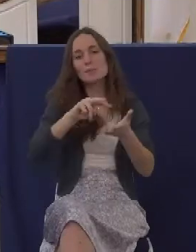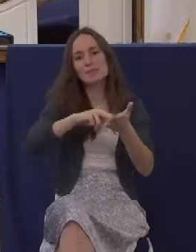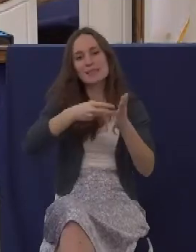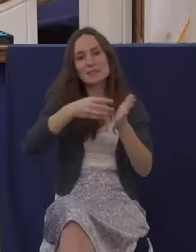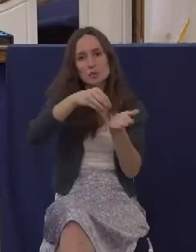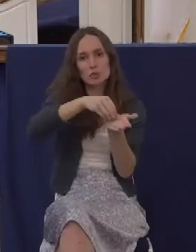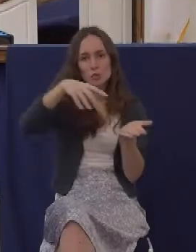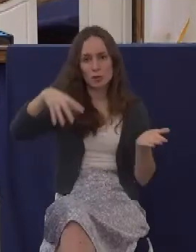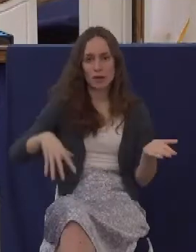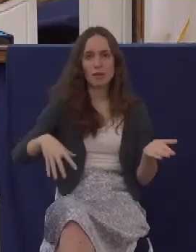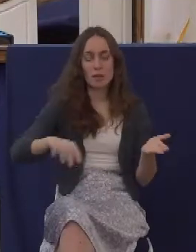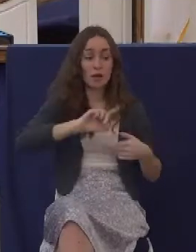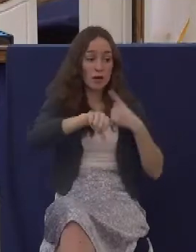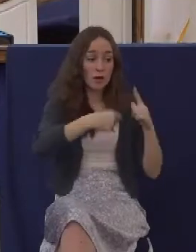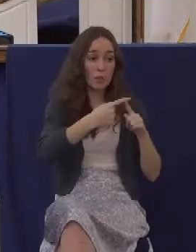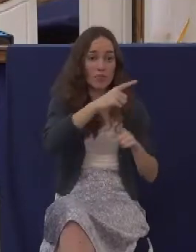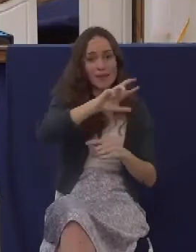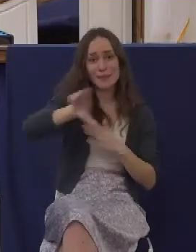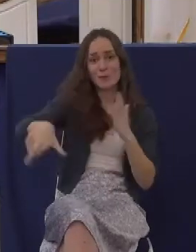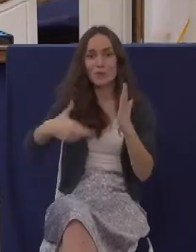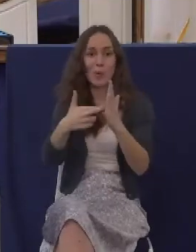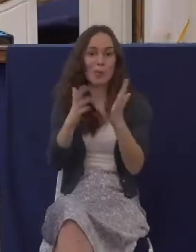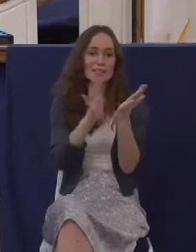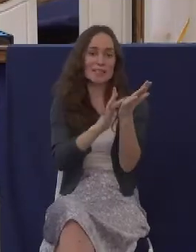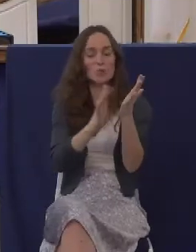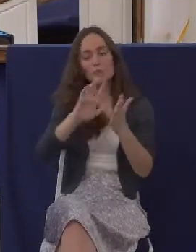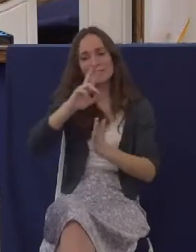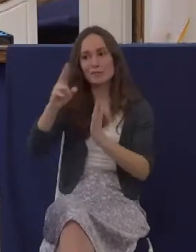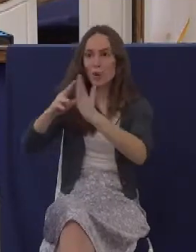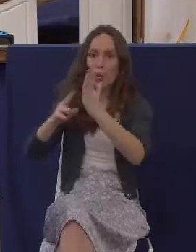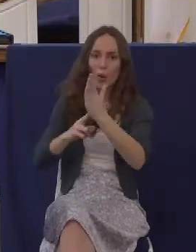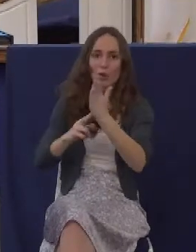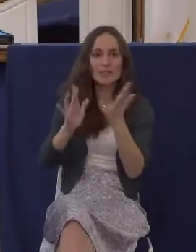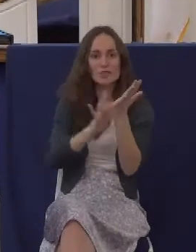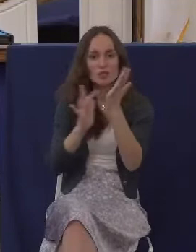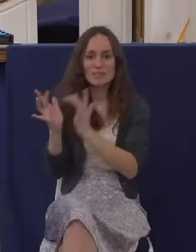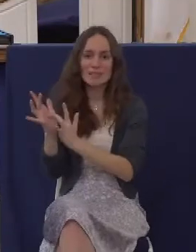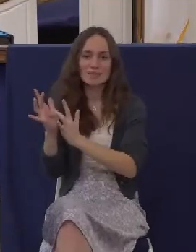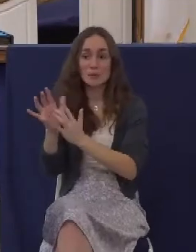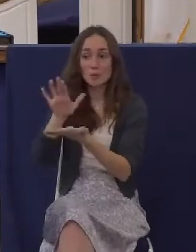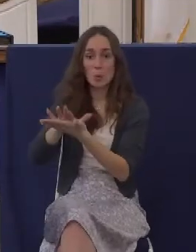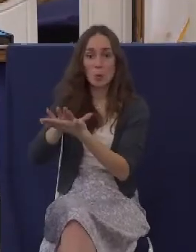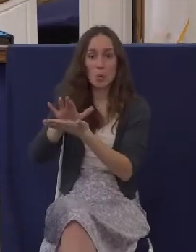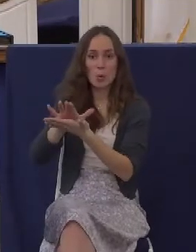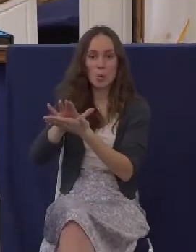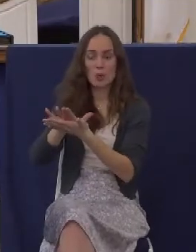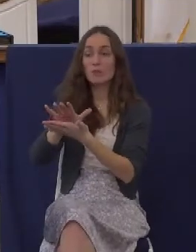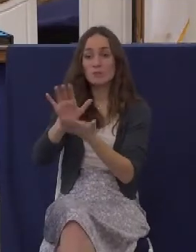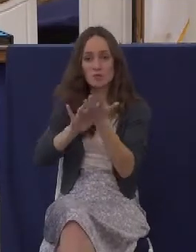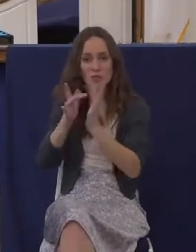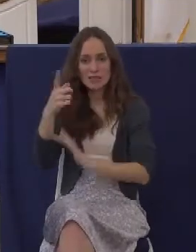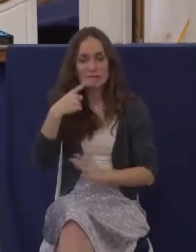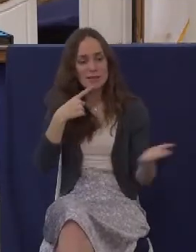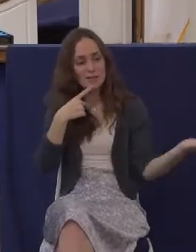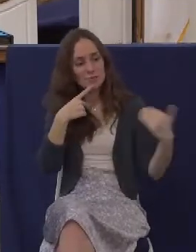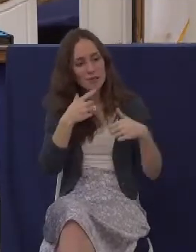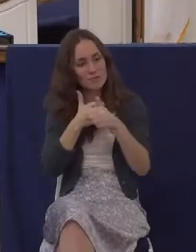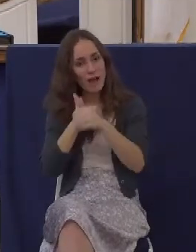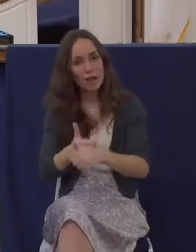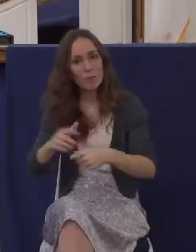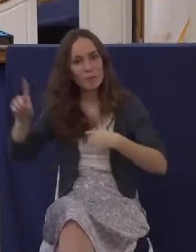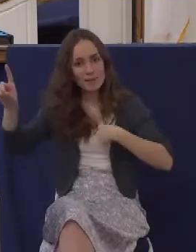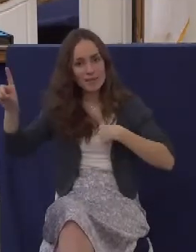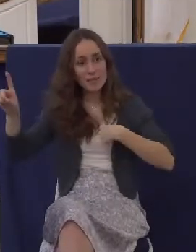they enrolled in Jesus' school, they responded to the call, follow me. And after that, Jesus became their teacher. And